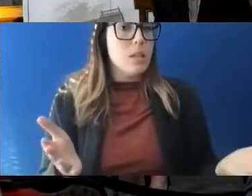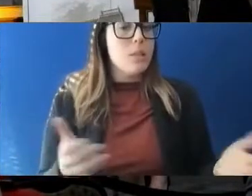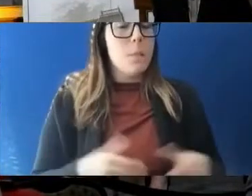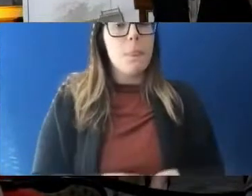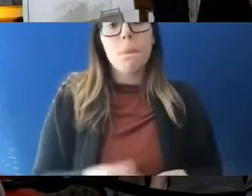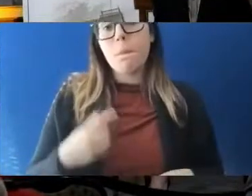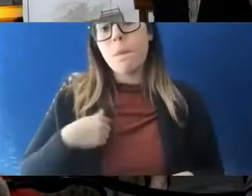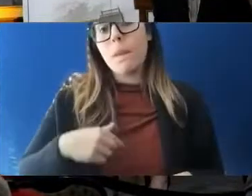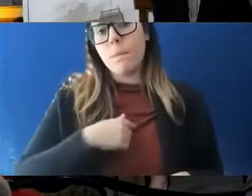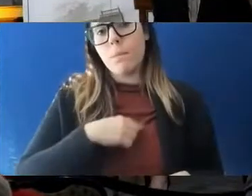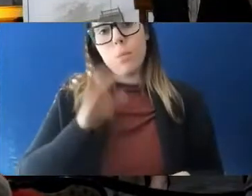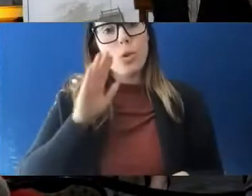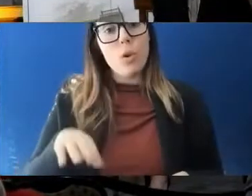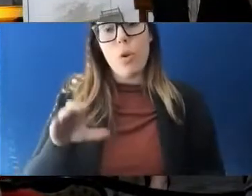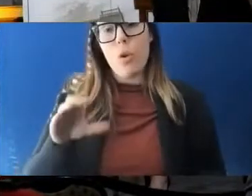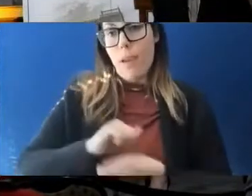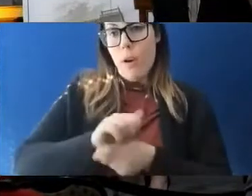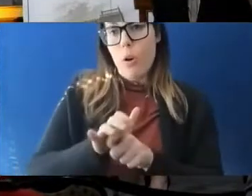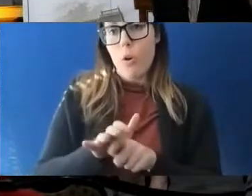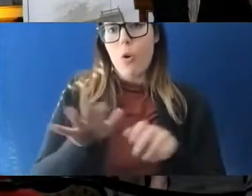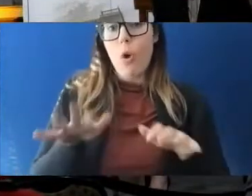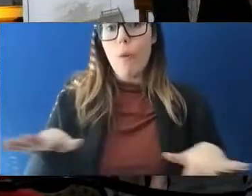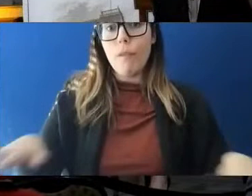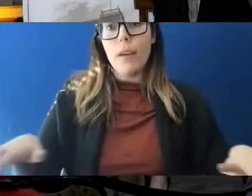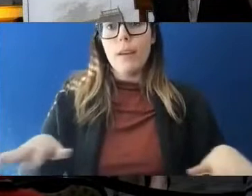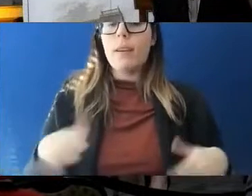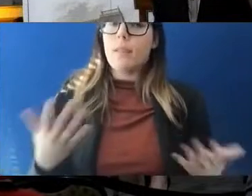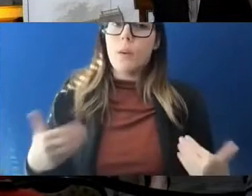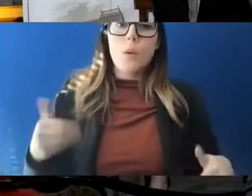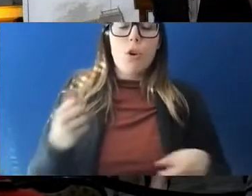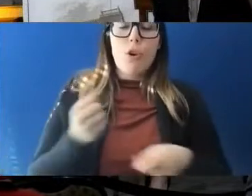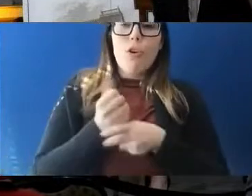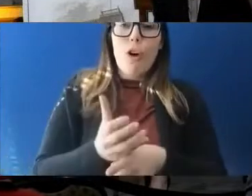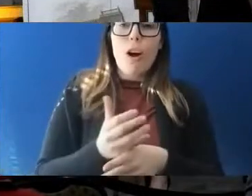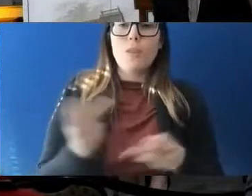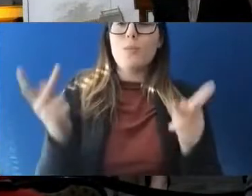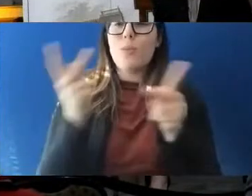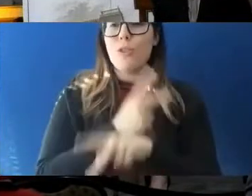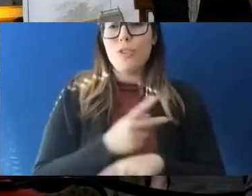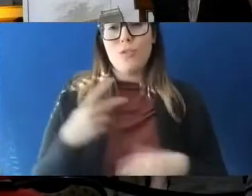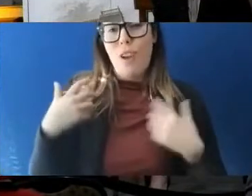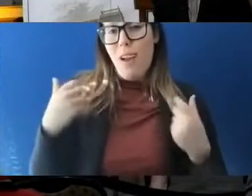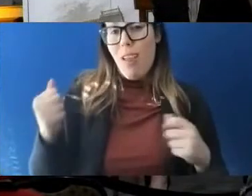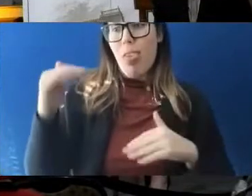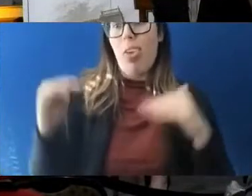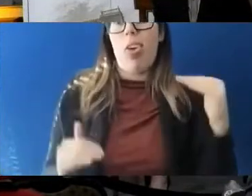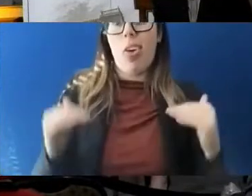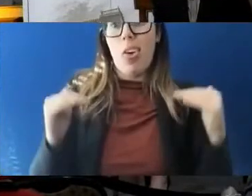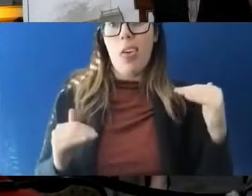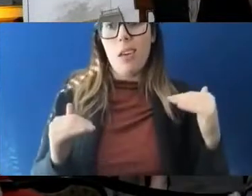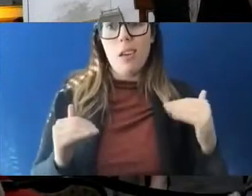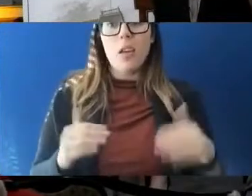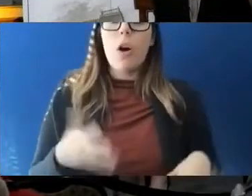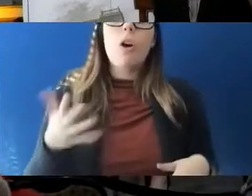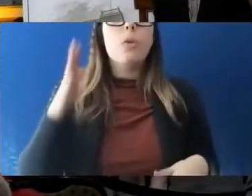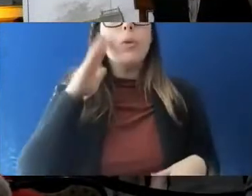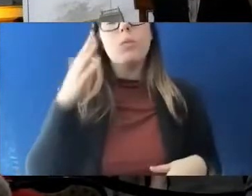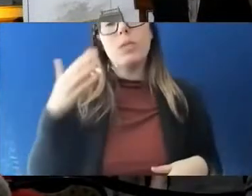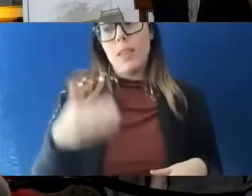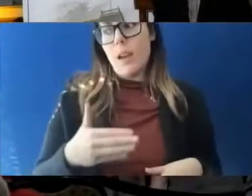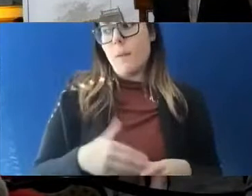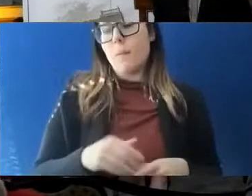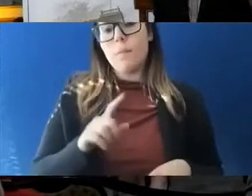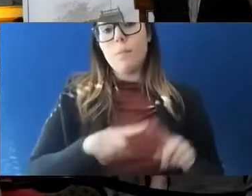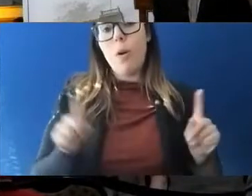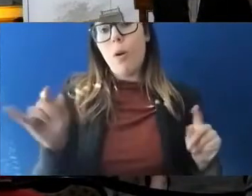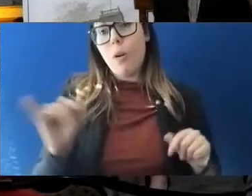we know that COVID exacerbated health inequities. We knew that that was already there, but so